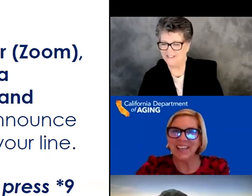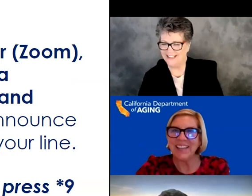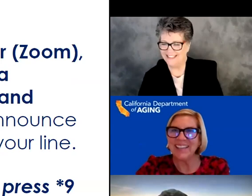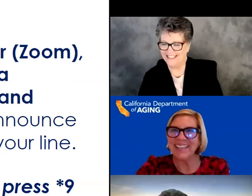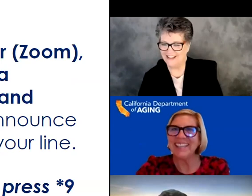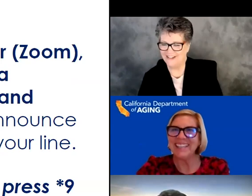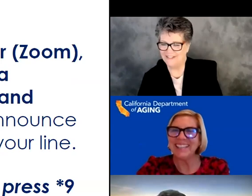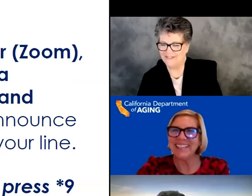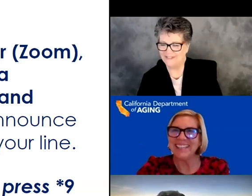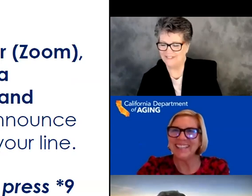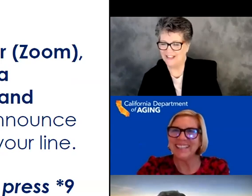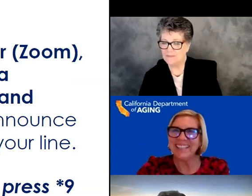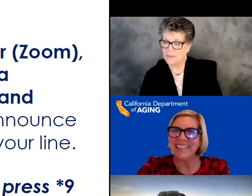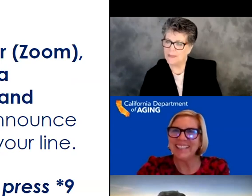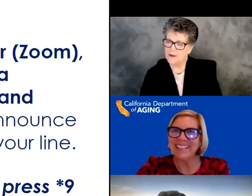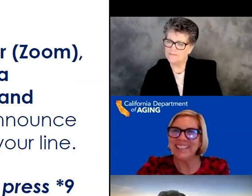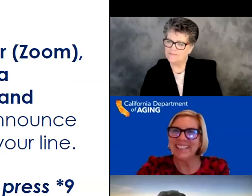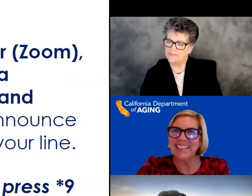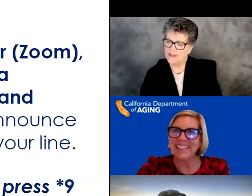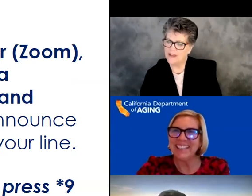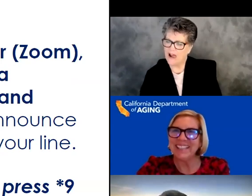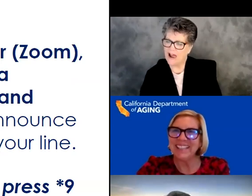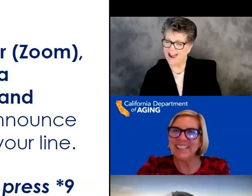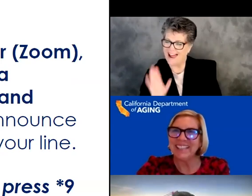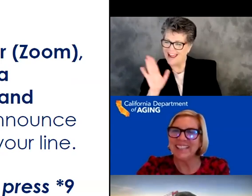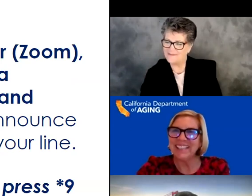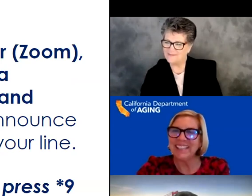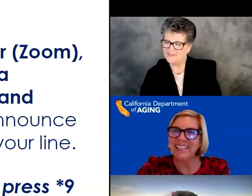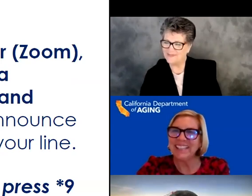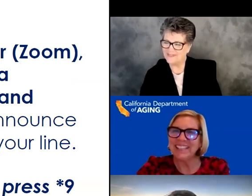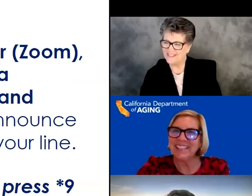Hi, everyone. Hello. Hi there.